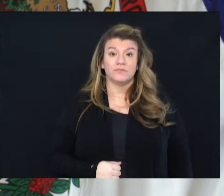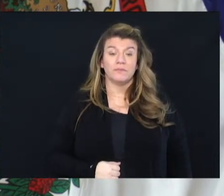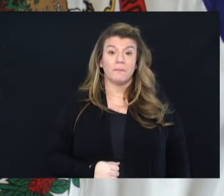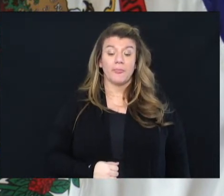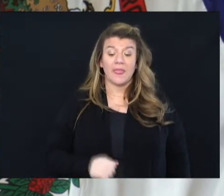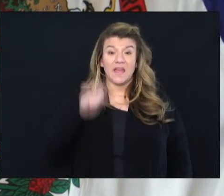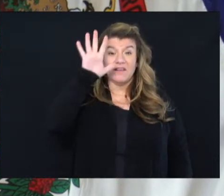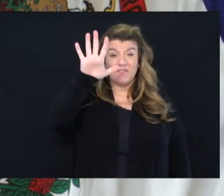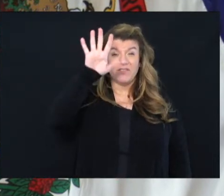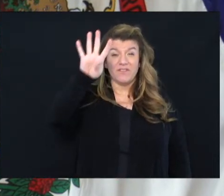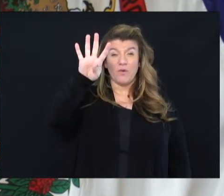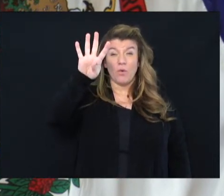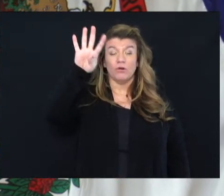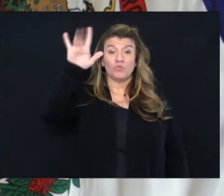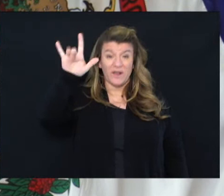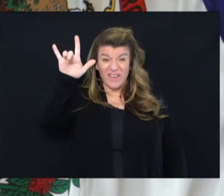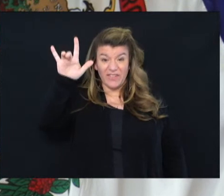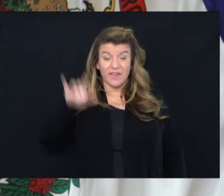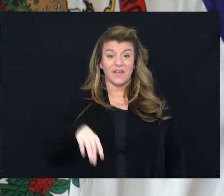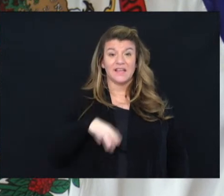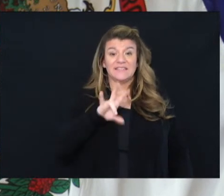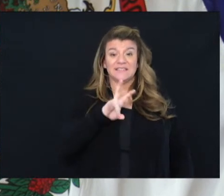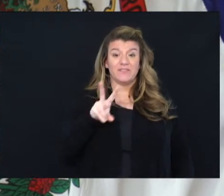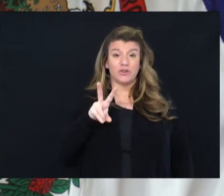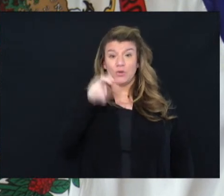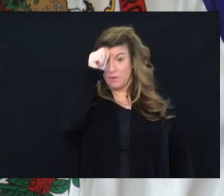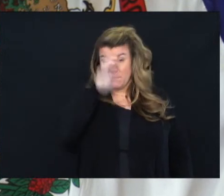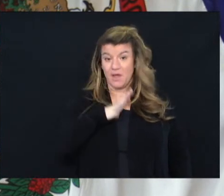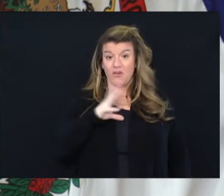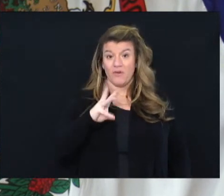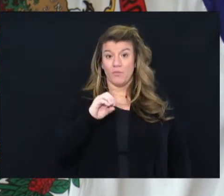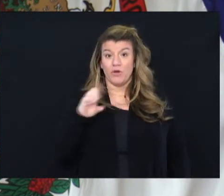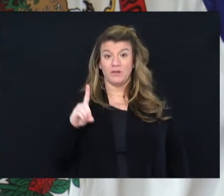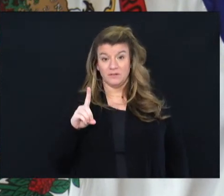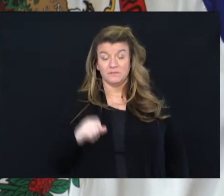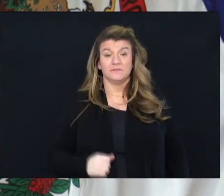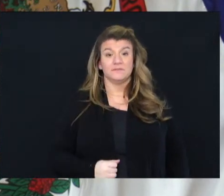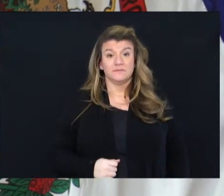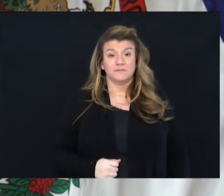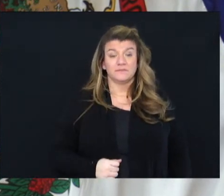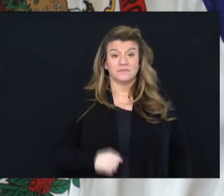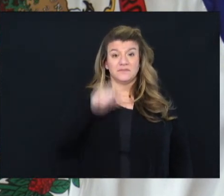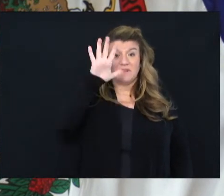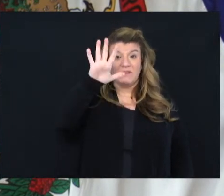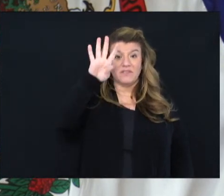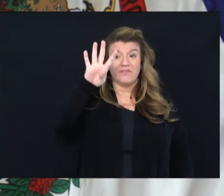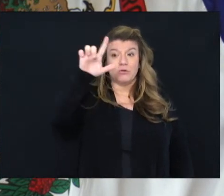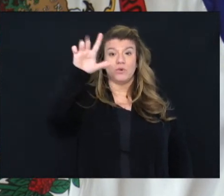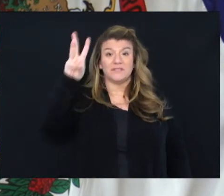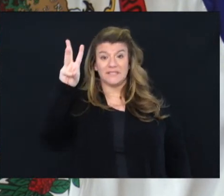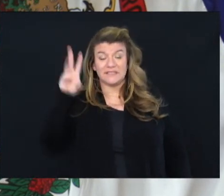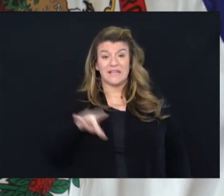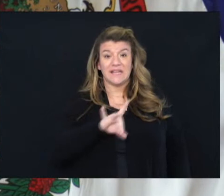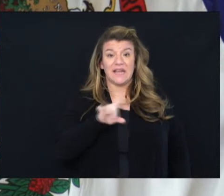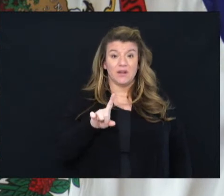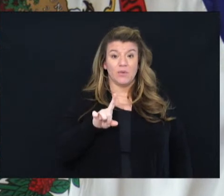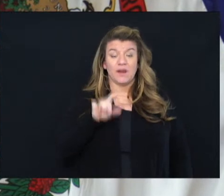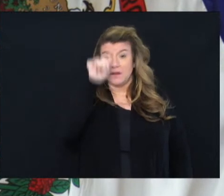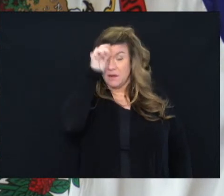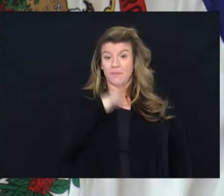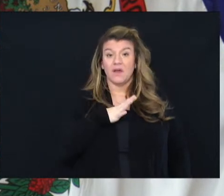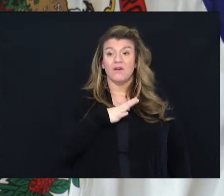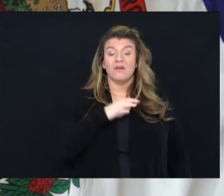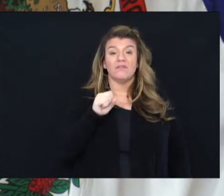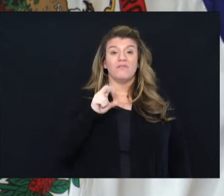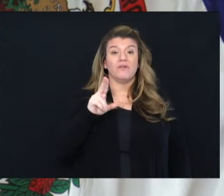The 5,425th death, a 72-year-old male from Wood County. The 5,426th death, an 81-year-old male